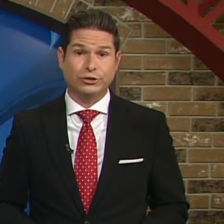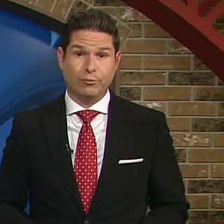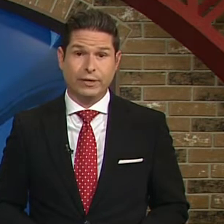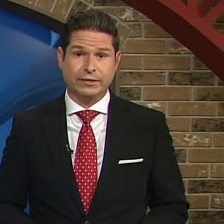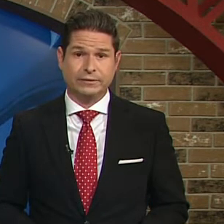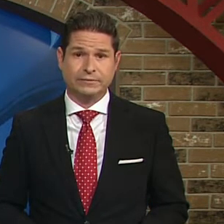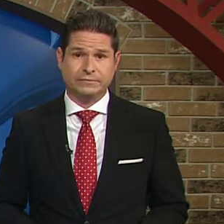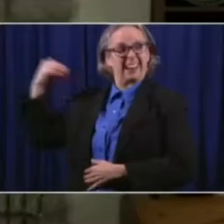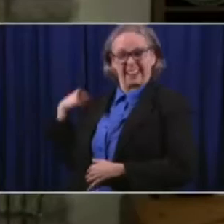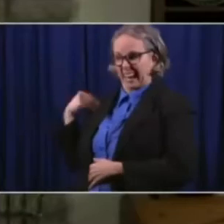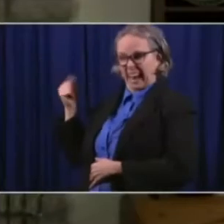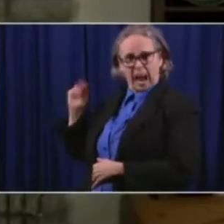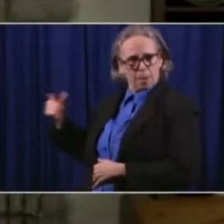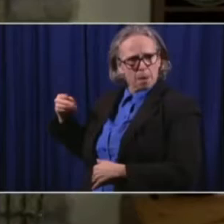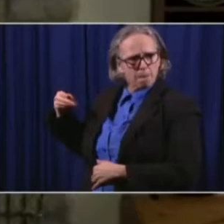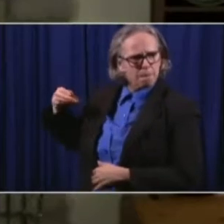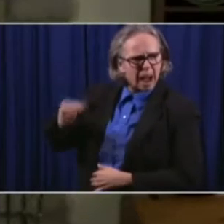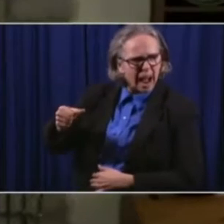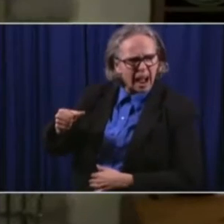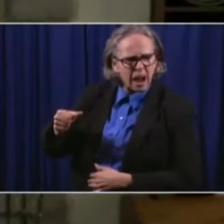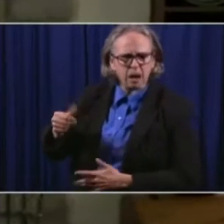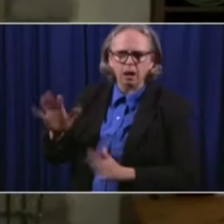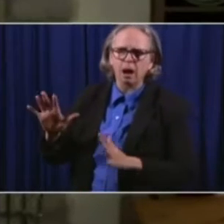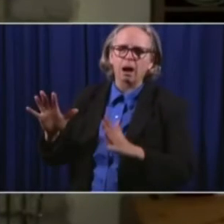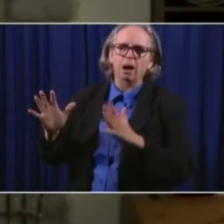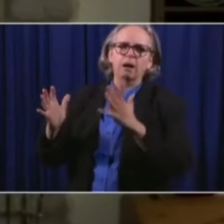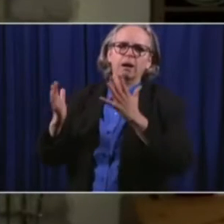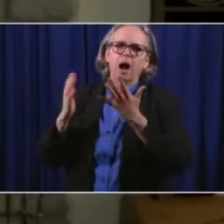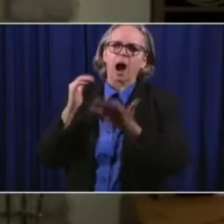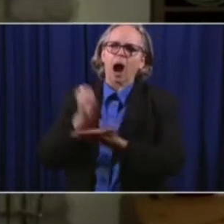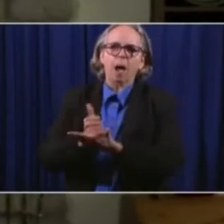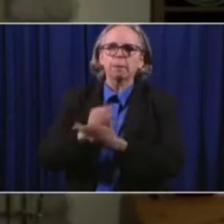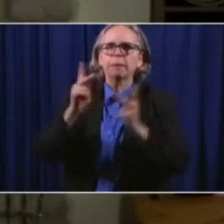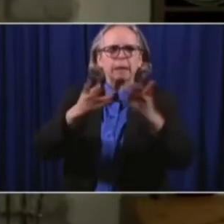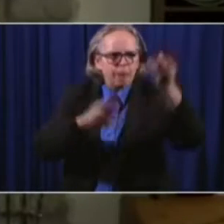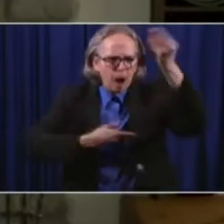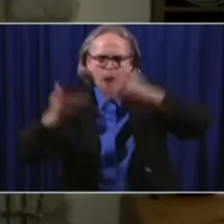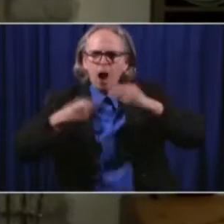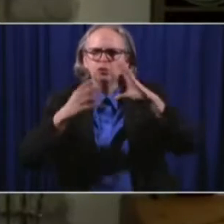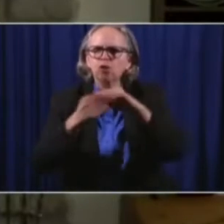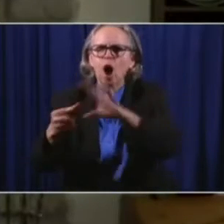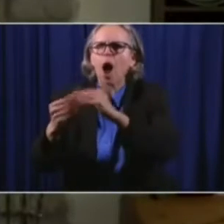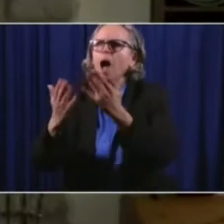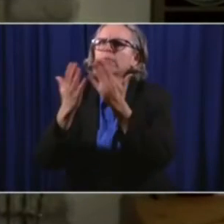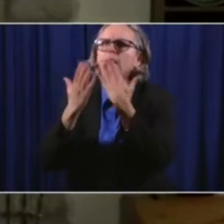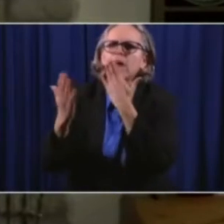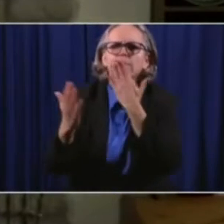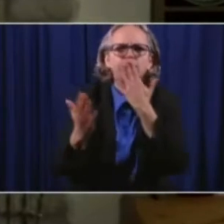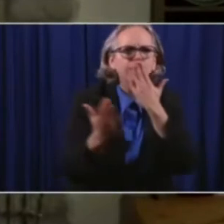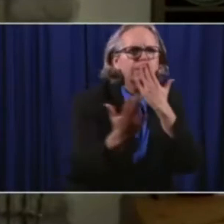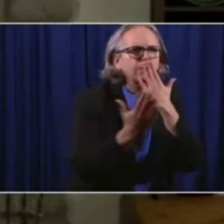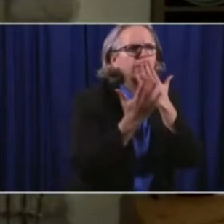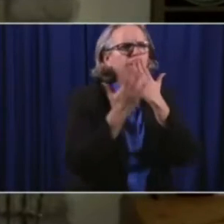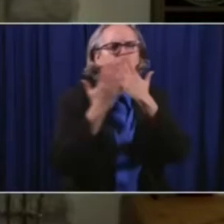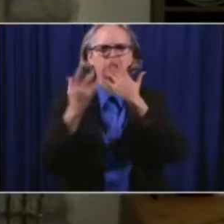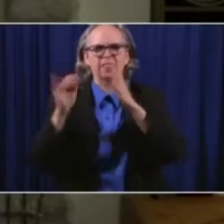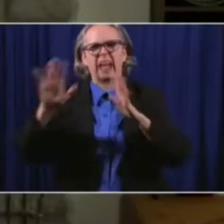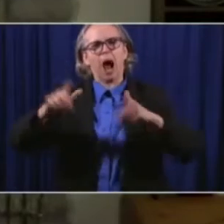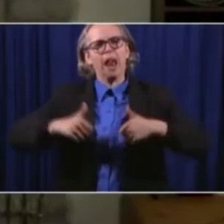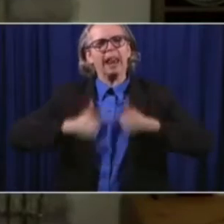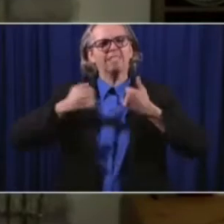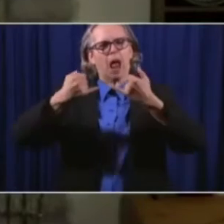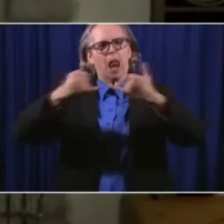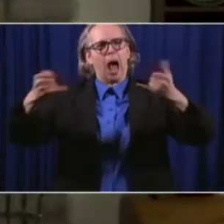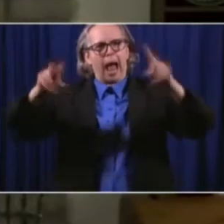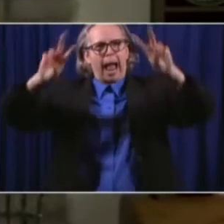their doors open. Bottom line. This is about keeping our businesses open. This is about keeping people